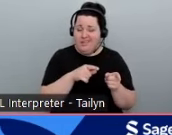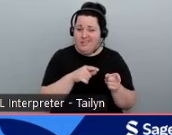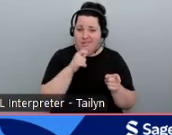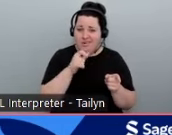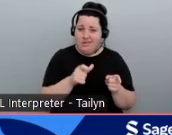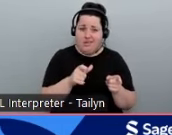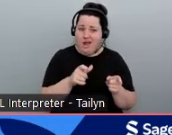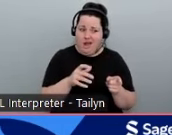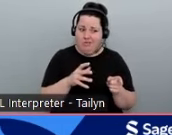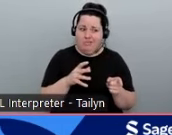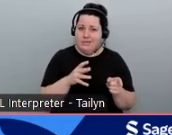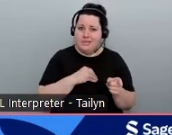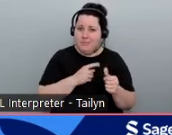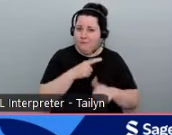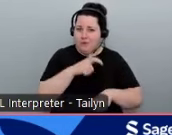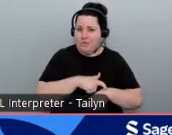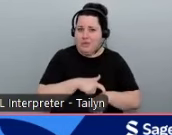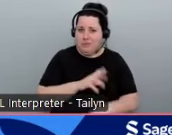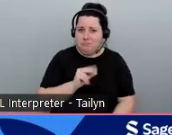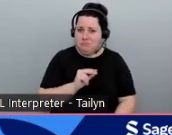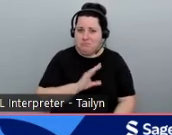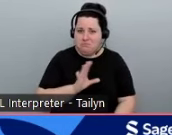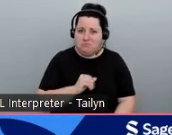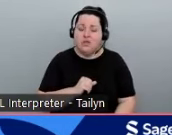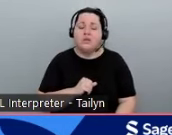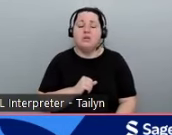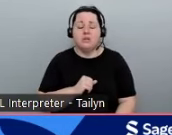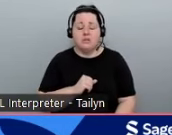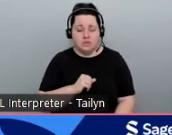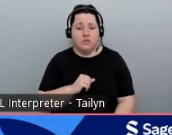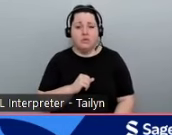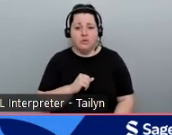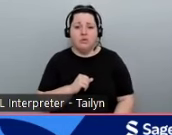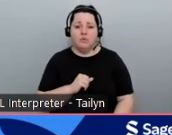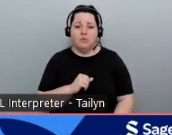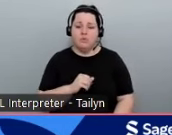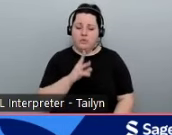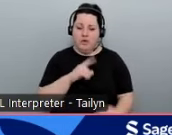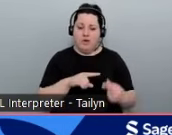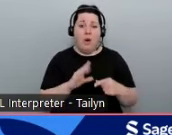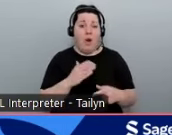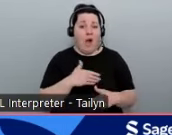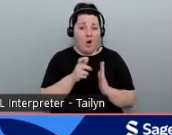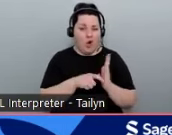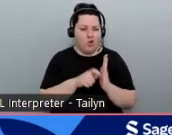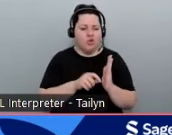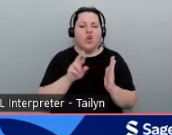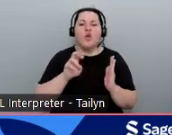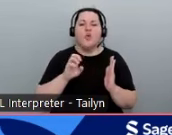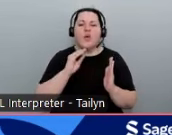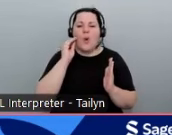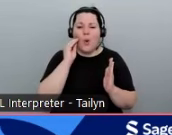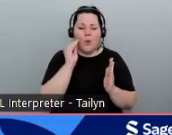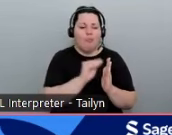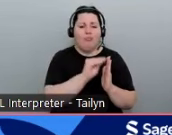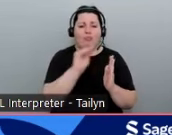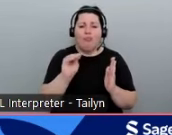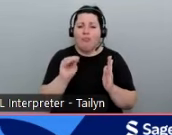the first journal we submit it to. So we talk about rehoming our articles, finding a new home for